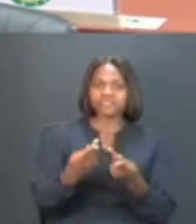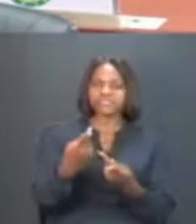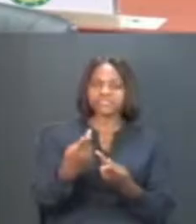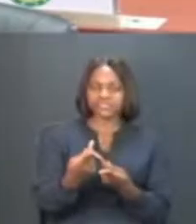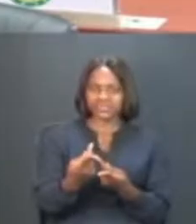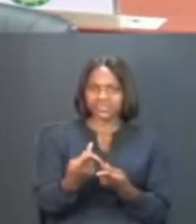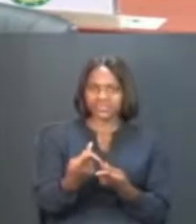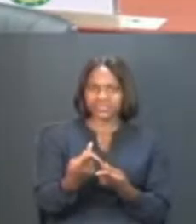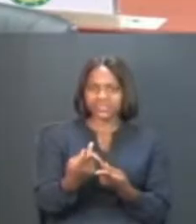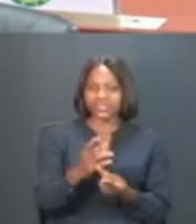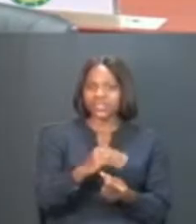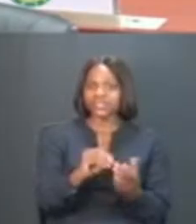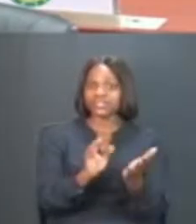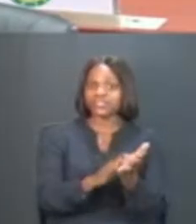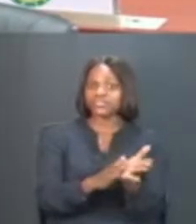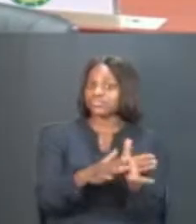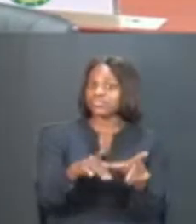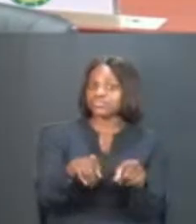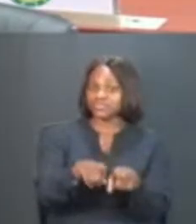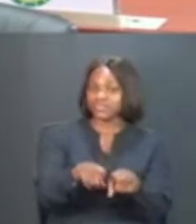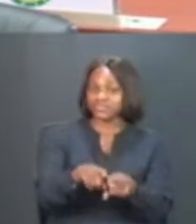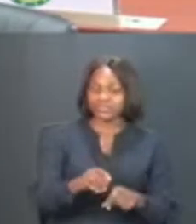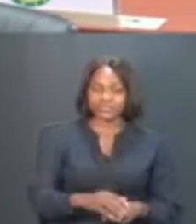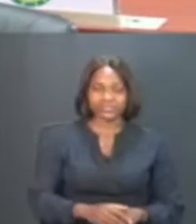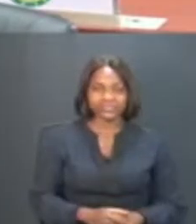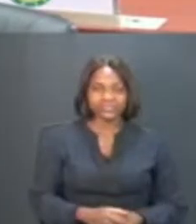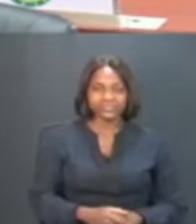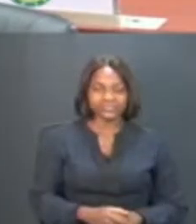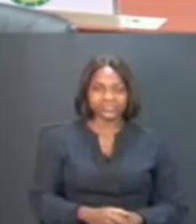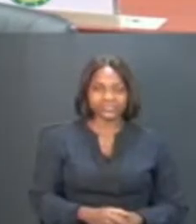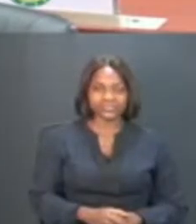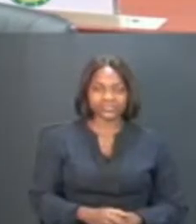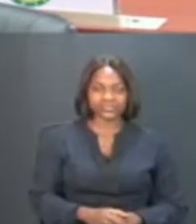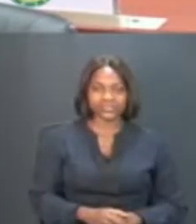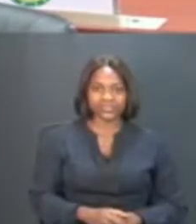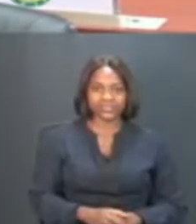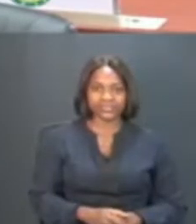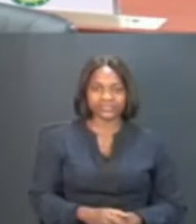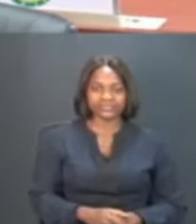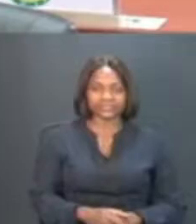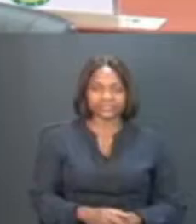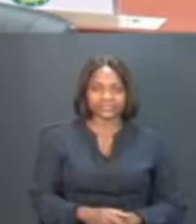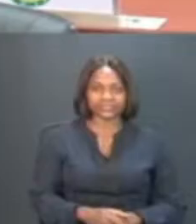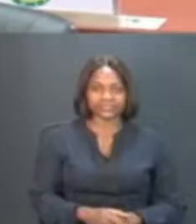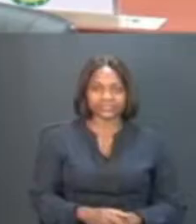schools. Mr. Speaker, we have just